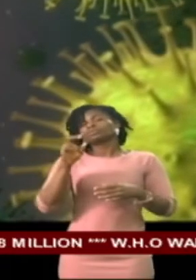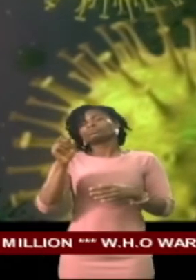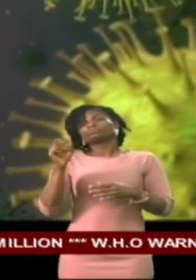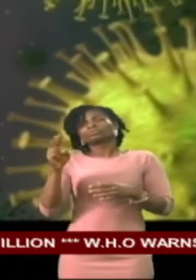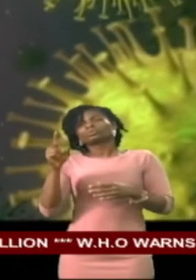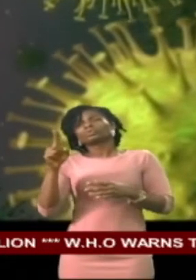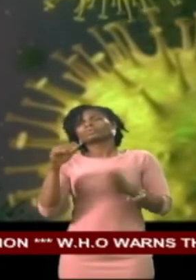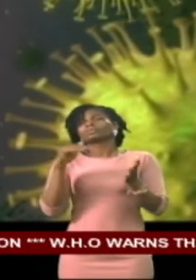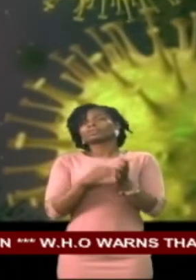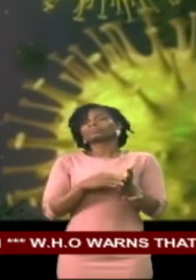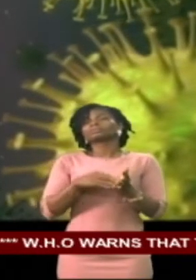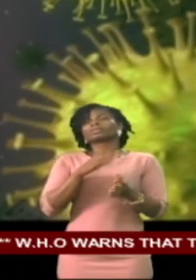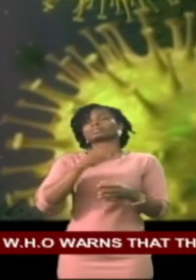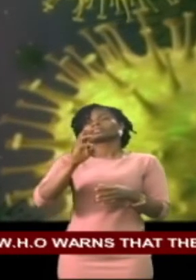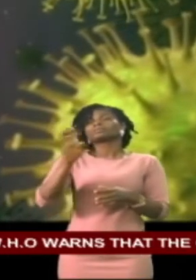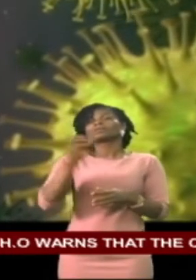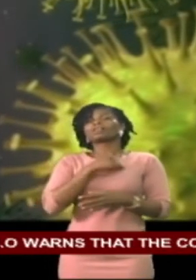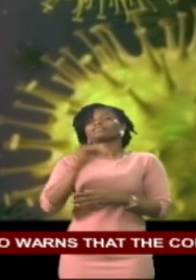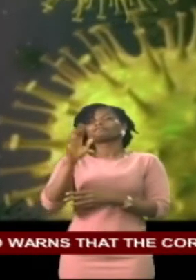21,193 deaths and